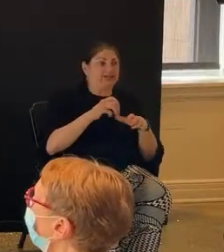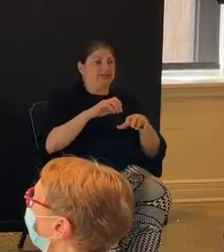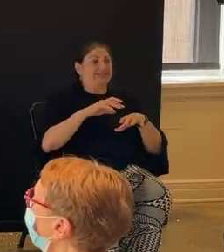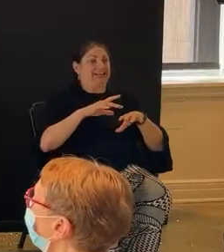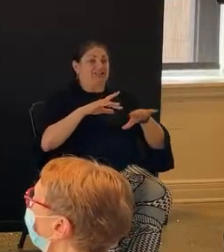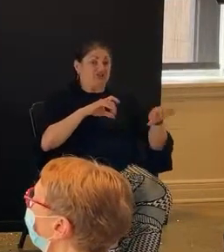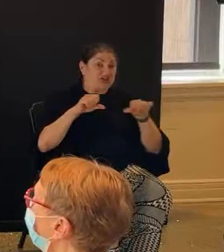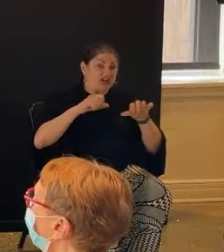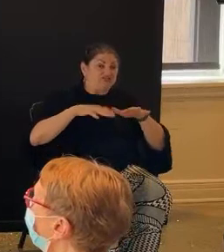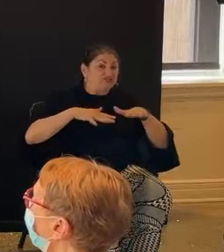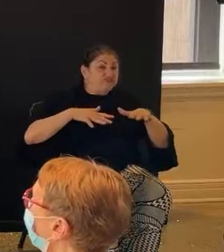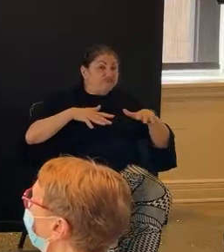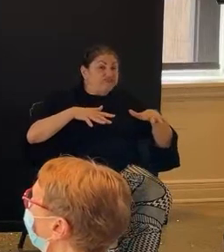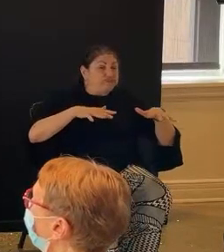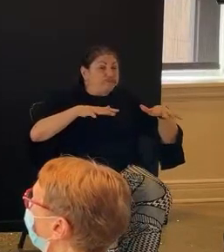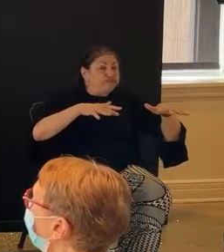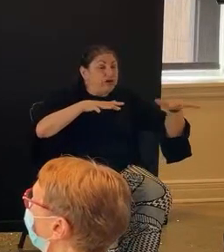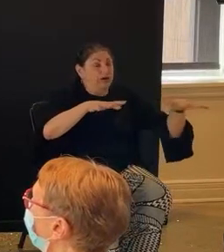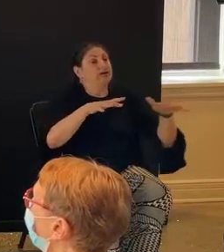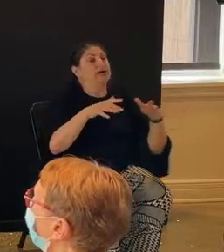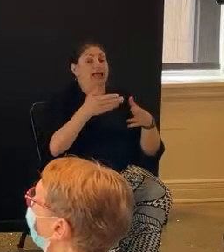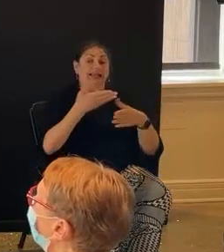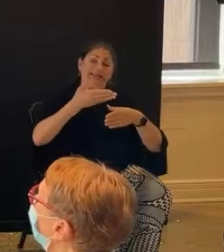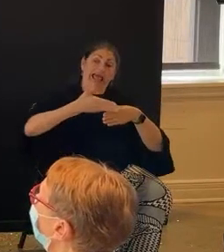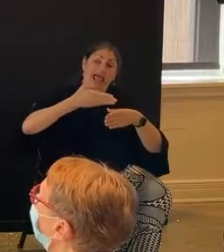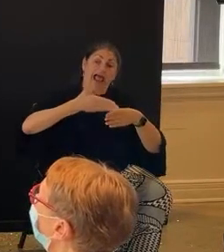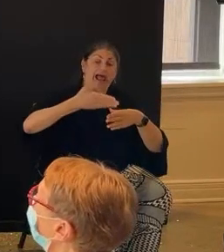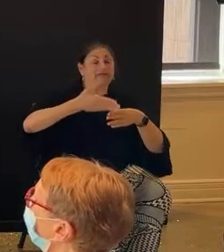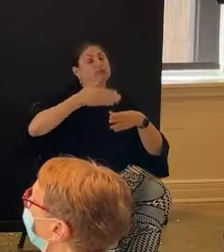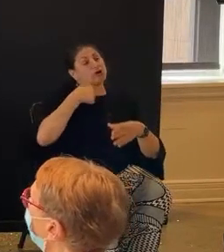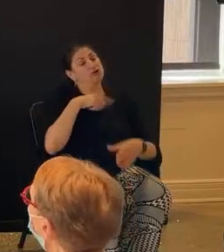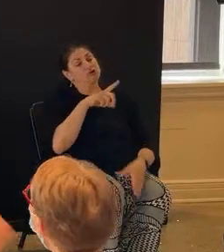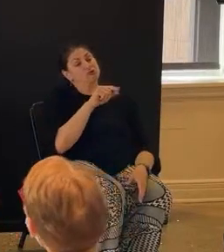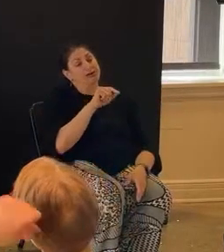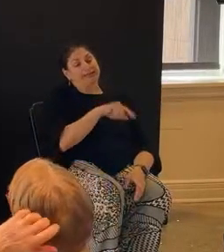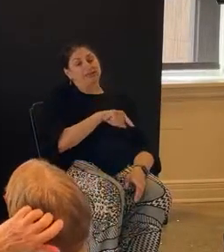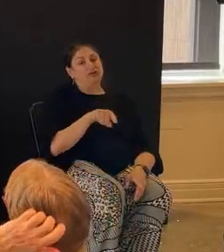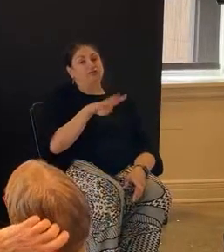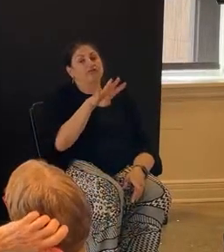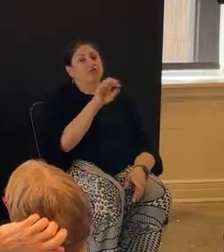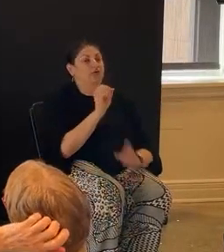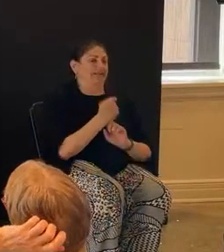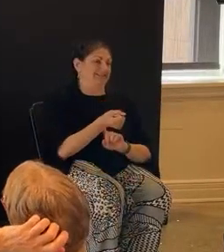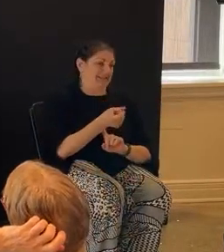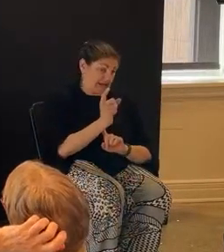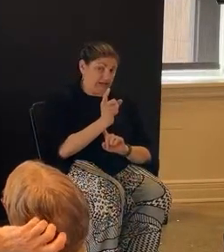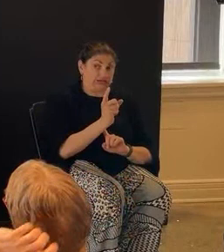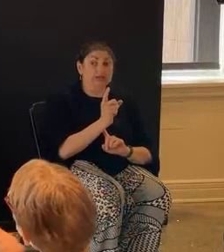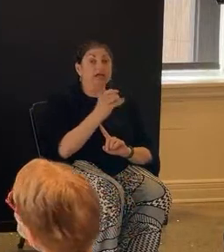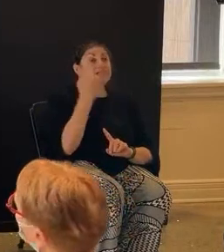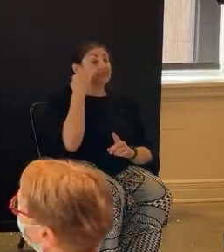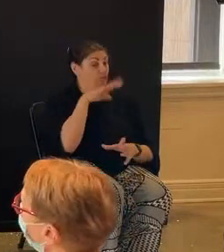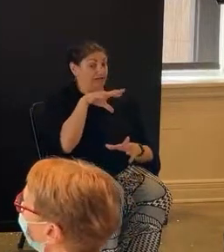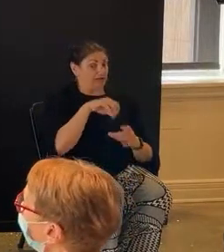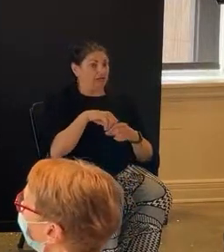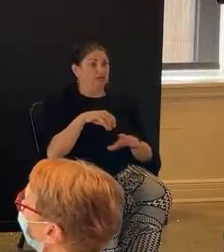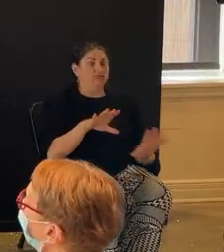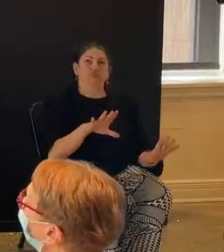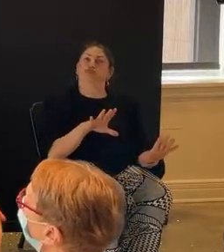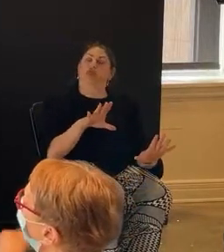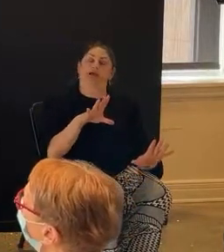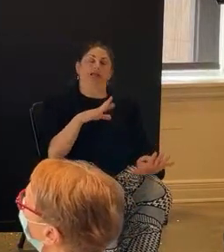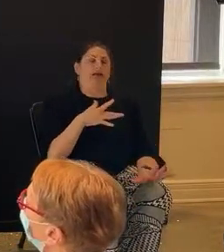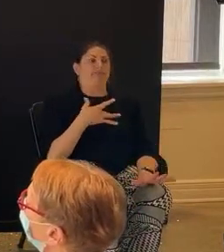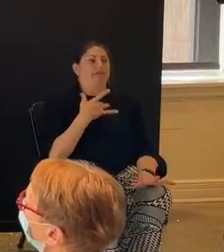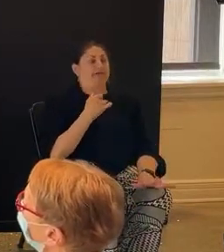average earthquake will shake for about 20 to 40 seconds, and if you've ever been in one, or you've talked to somebody who has, it feels like that